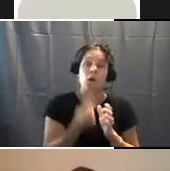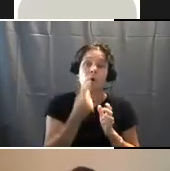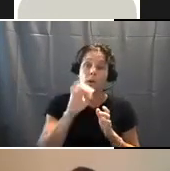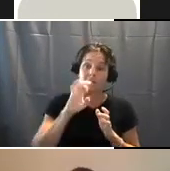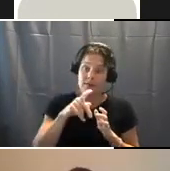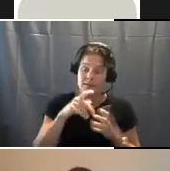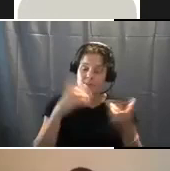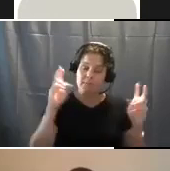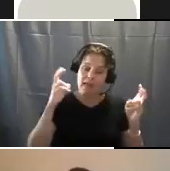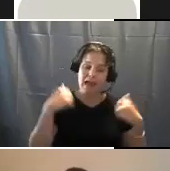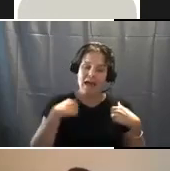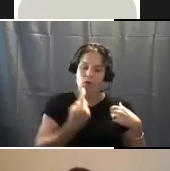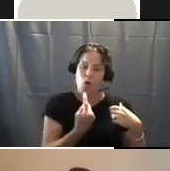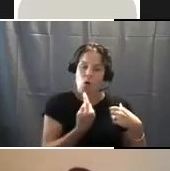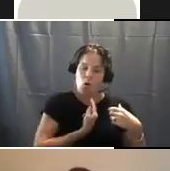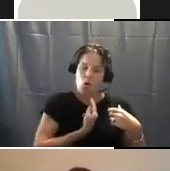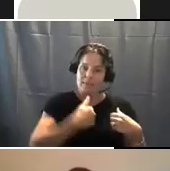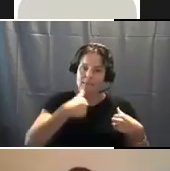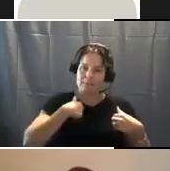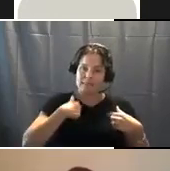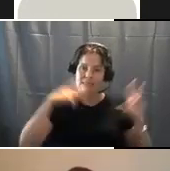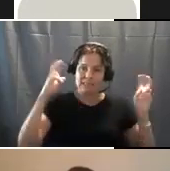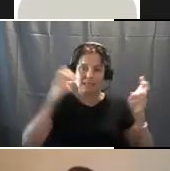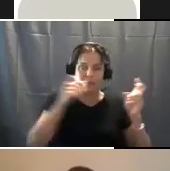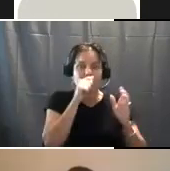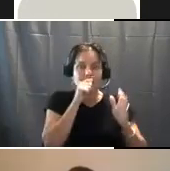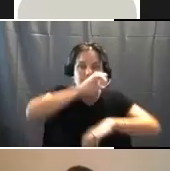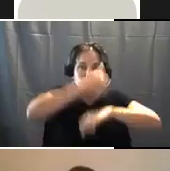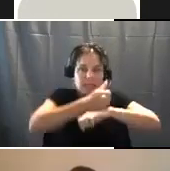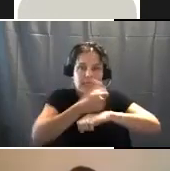setting. It's underneath the little gear-shaped